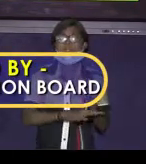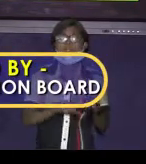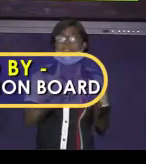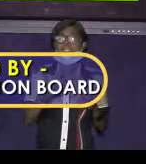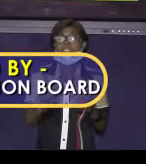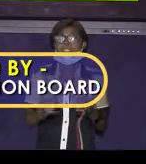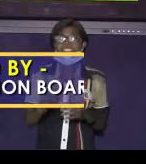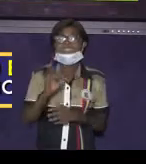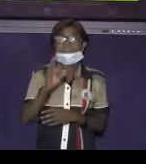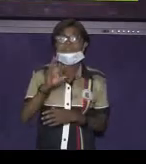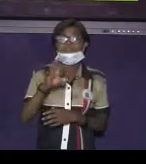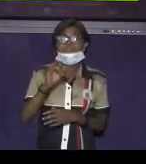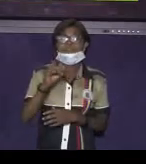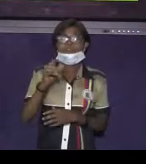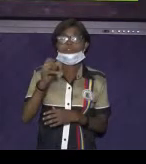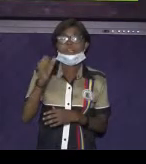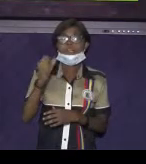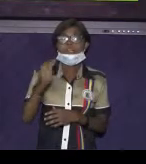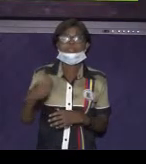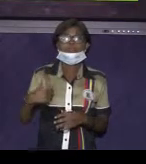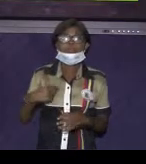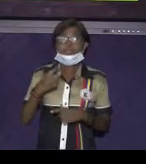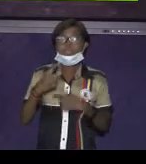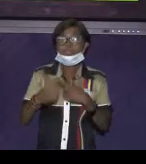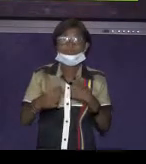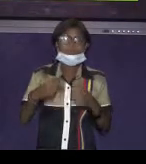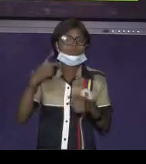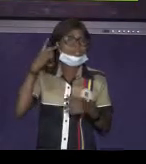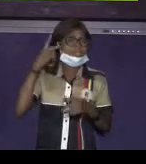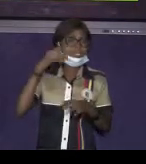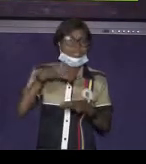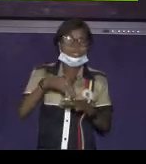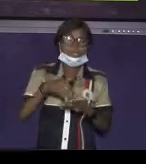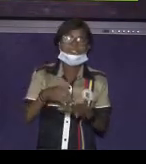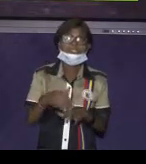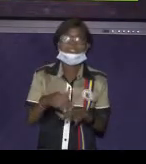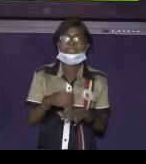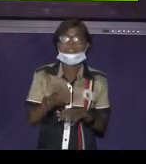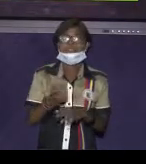that. Today, we want to look at another topic